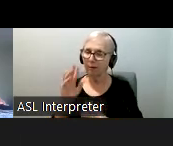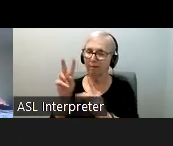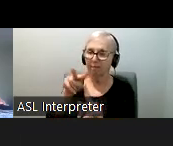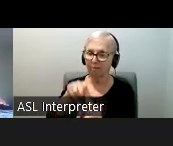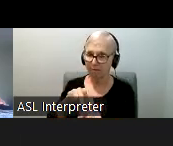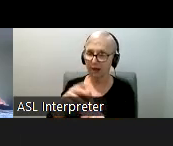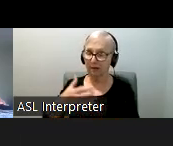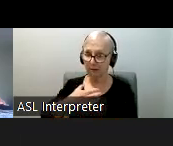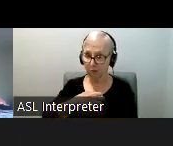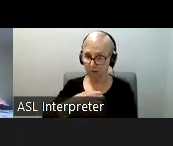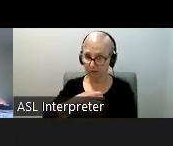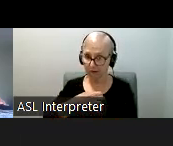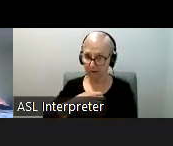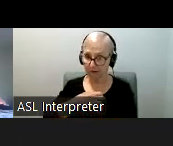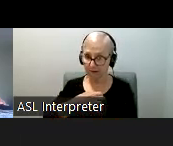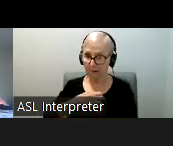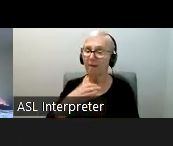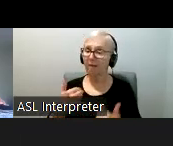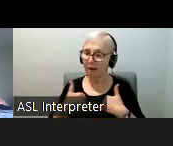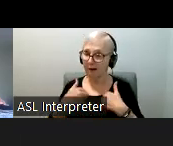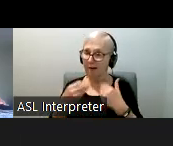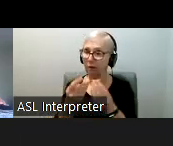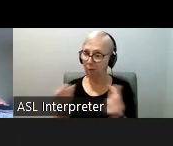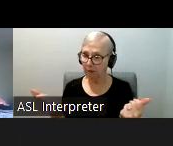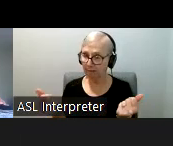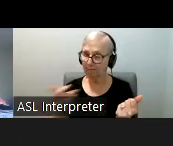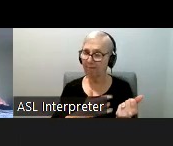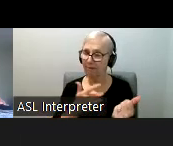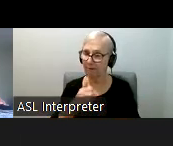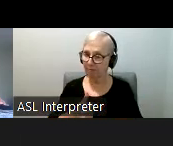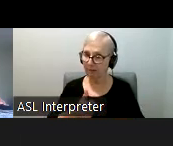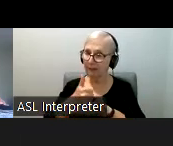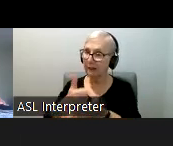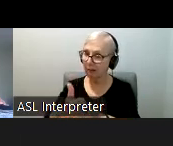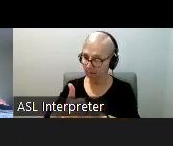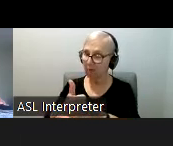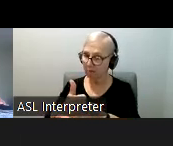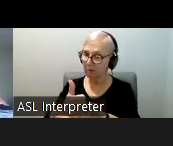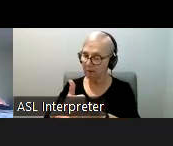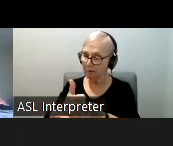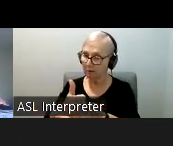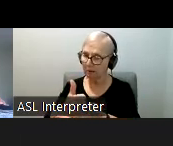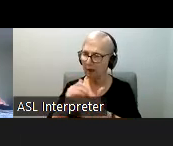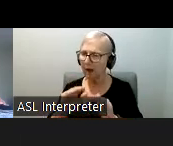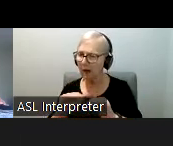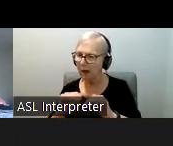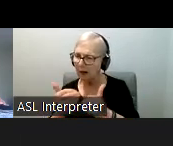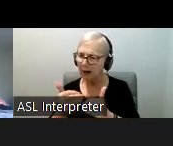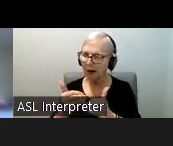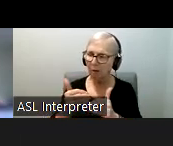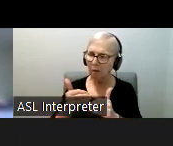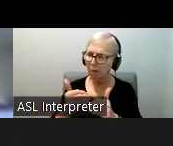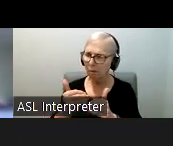and they have a resolution that they feel might be helpful to them, how do